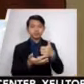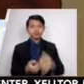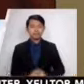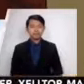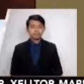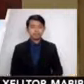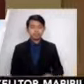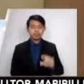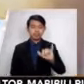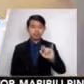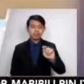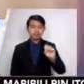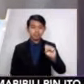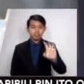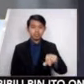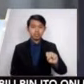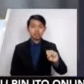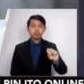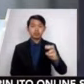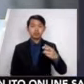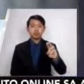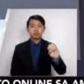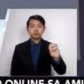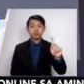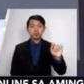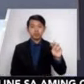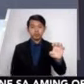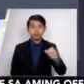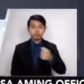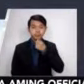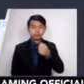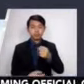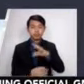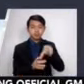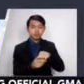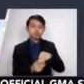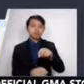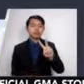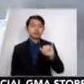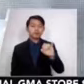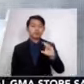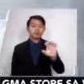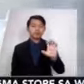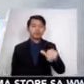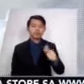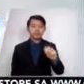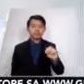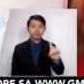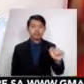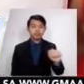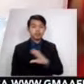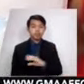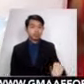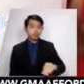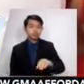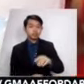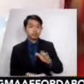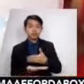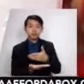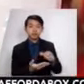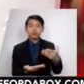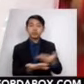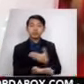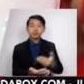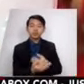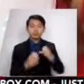by Vice Ganda. First time din kinanta ng live ni Julian ang bagong Kapuso theme song. Ang sarap ng